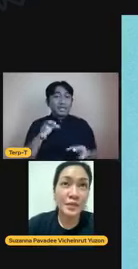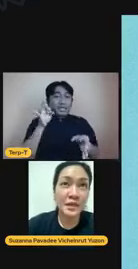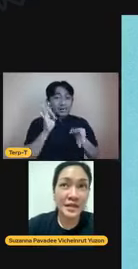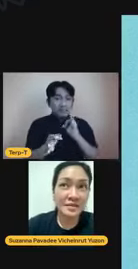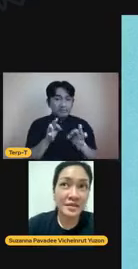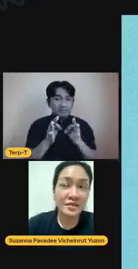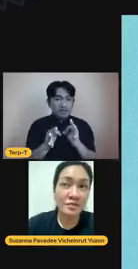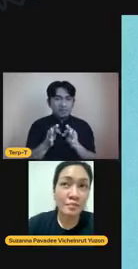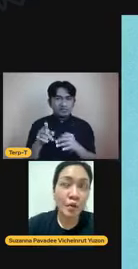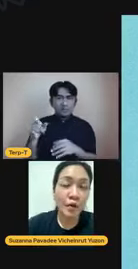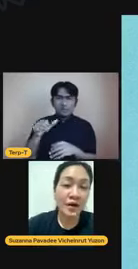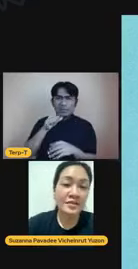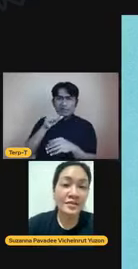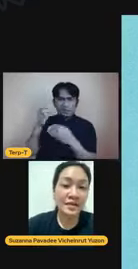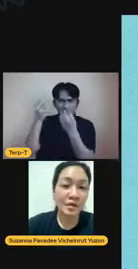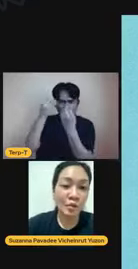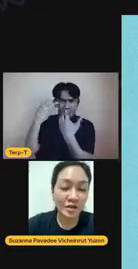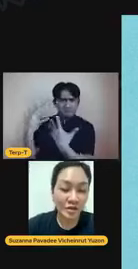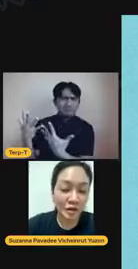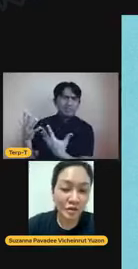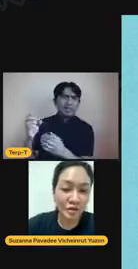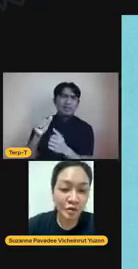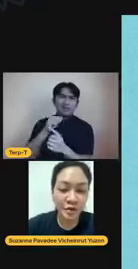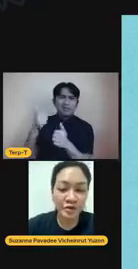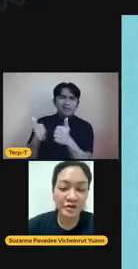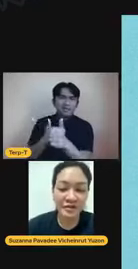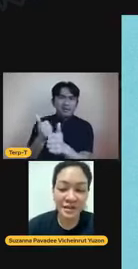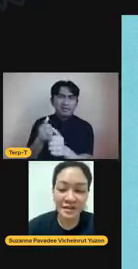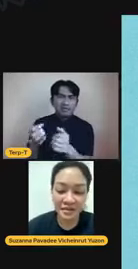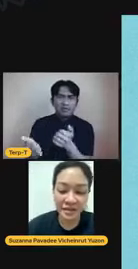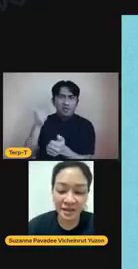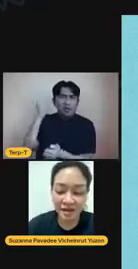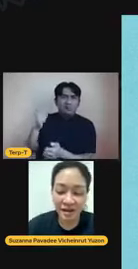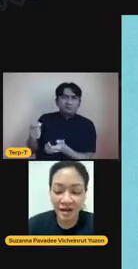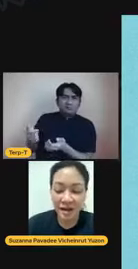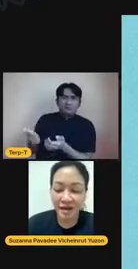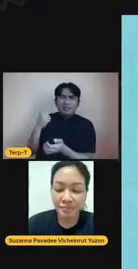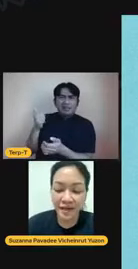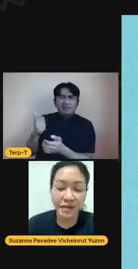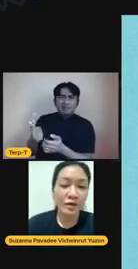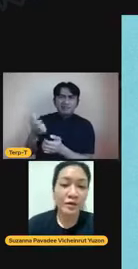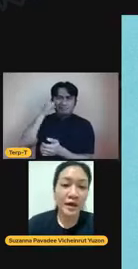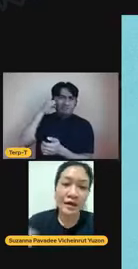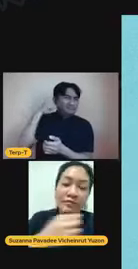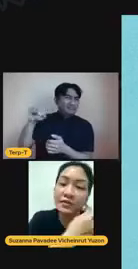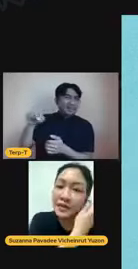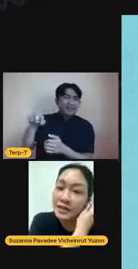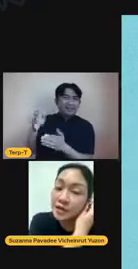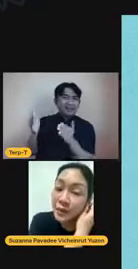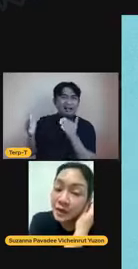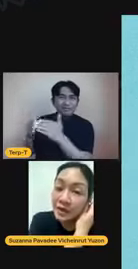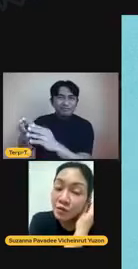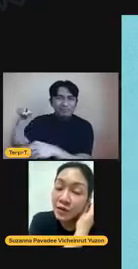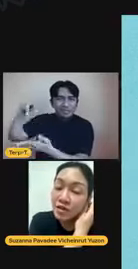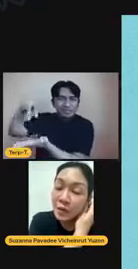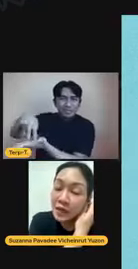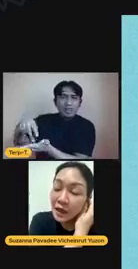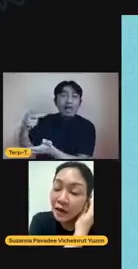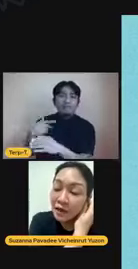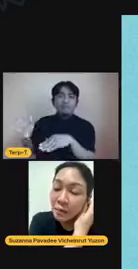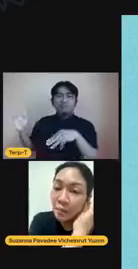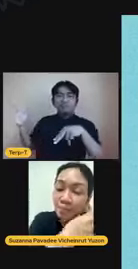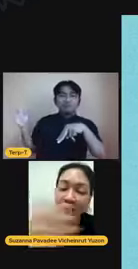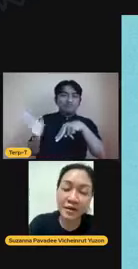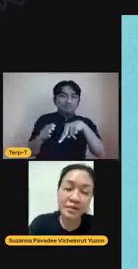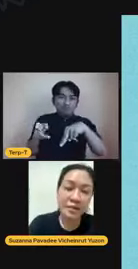if the disobedience is more, as in they don't want to go to the corner or they're not listening, then we will have a spanking, one